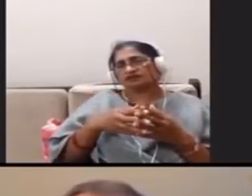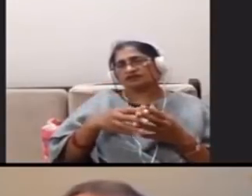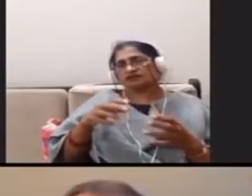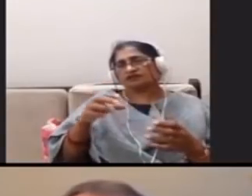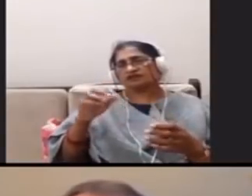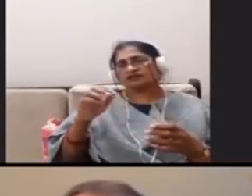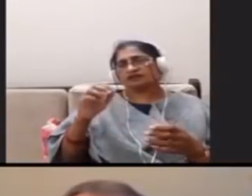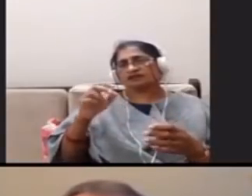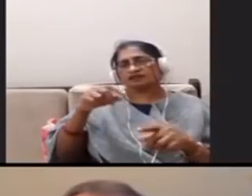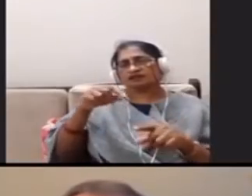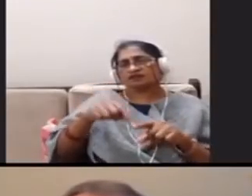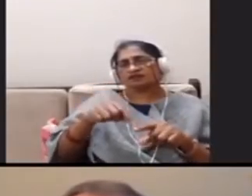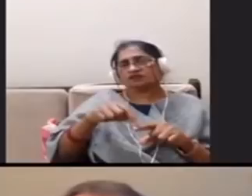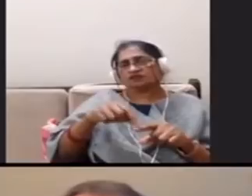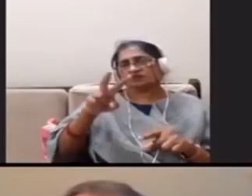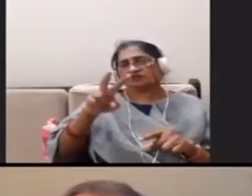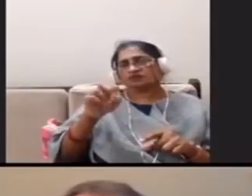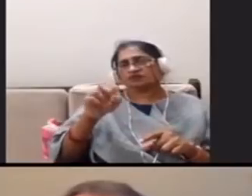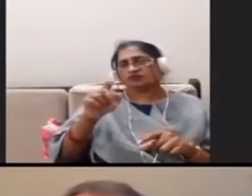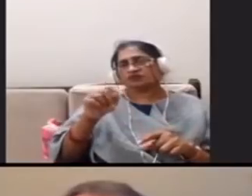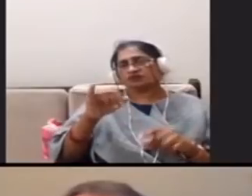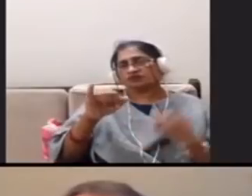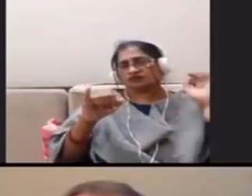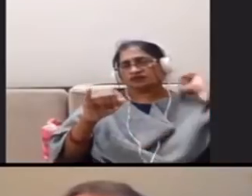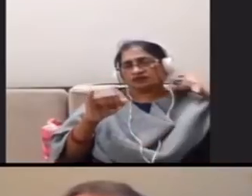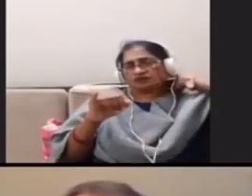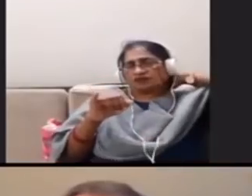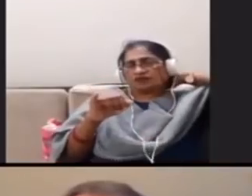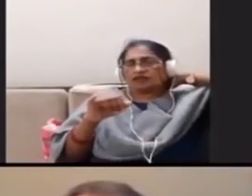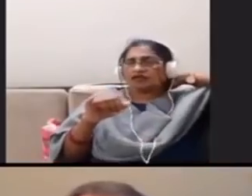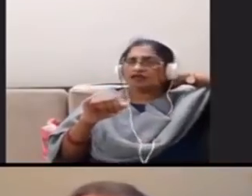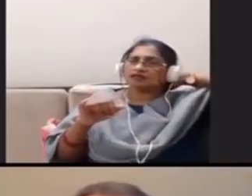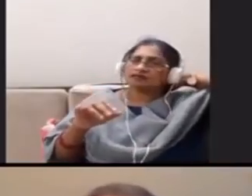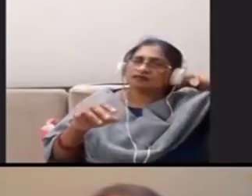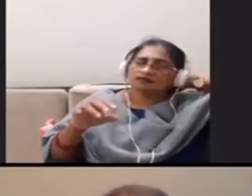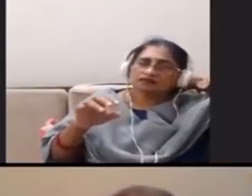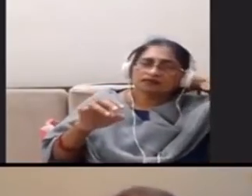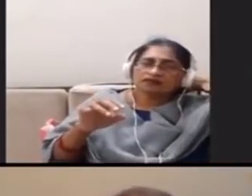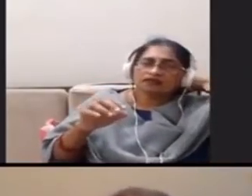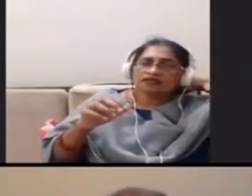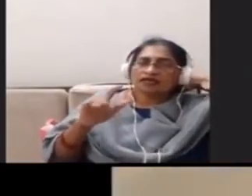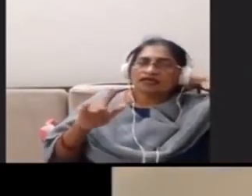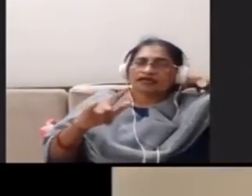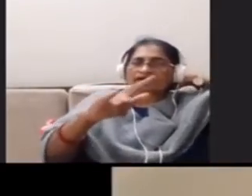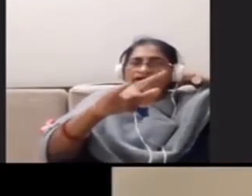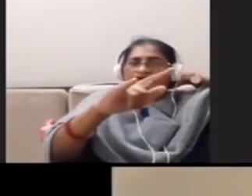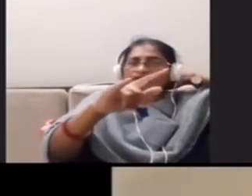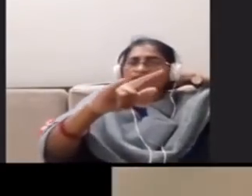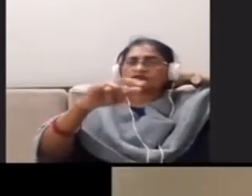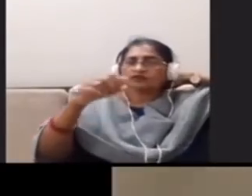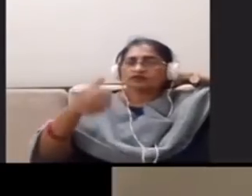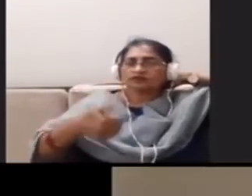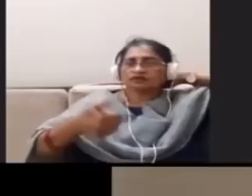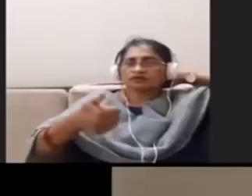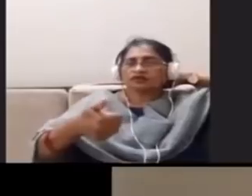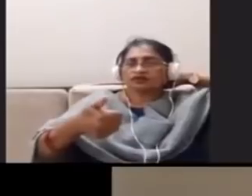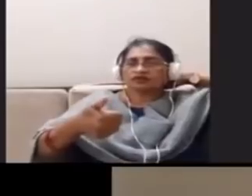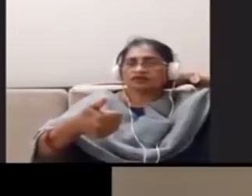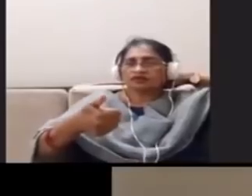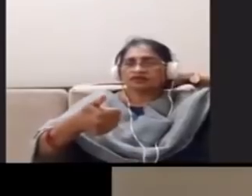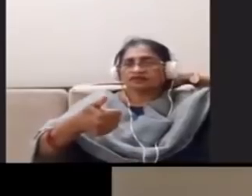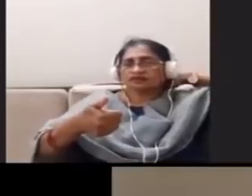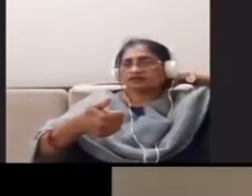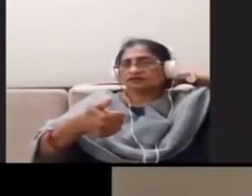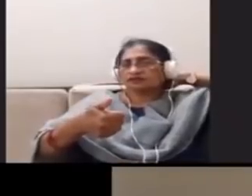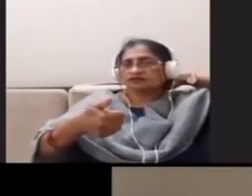delegate, SoCal Regional Rail Authority, Ventura County, Airport Authority, Ventura County City Selection Committee, Ventura